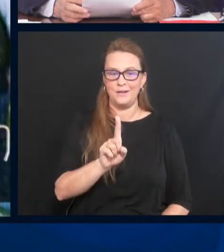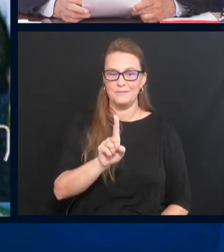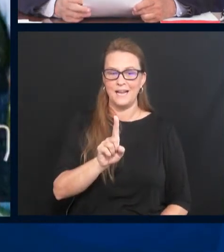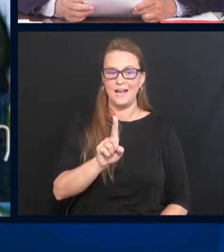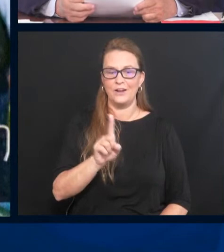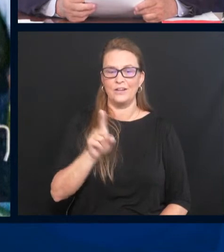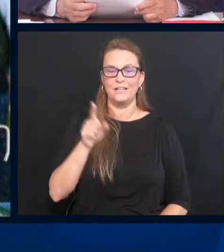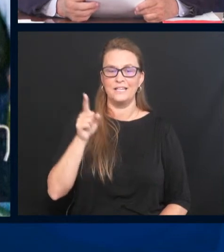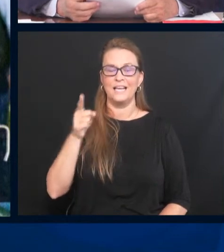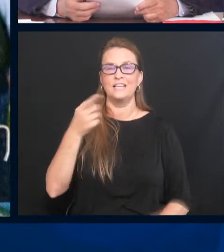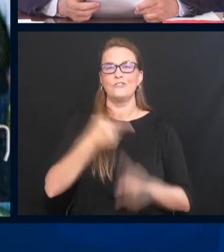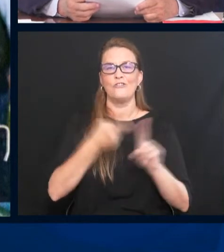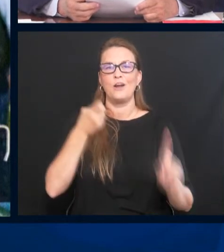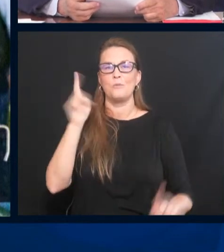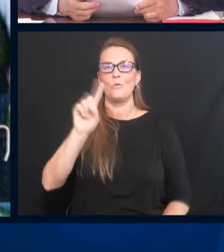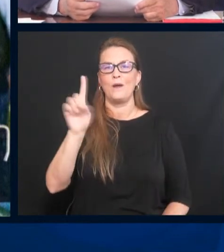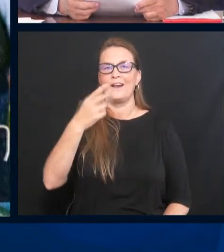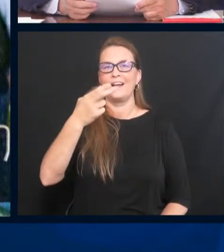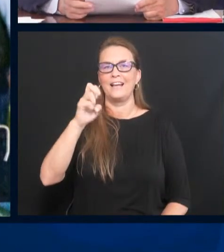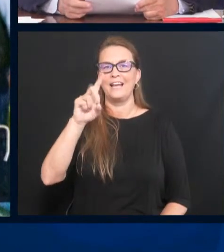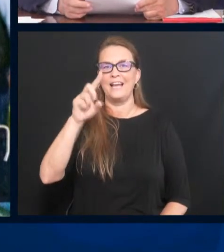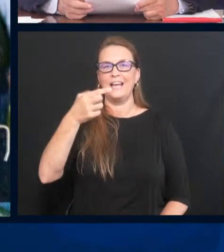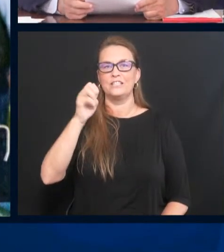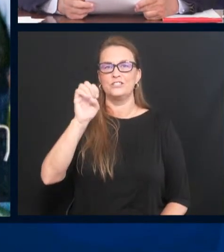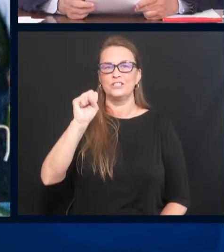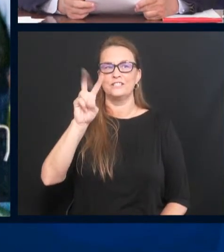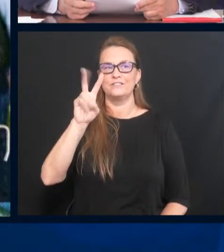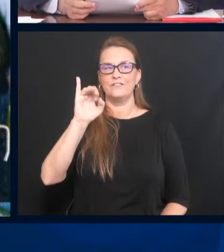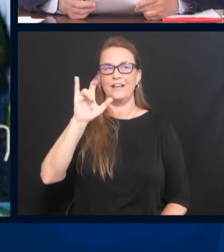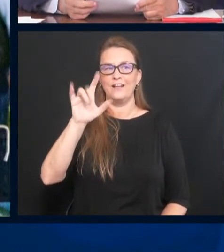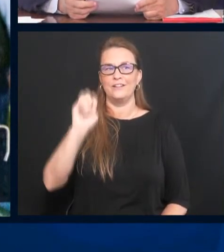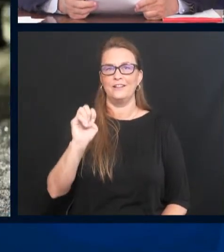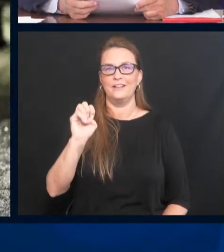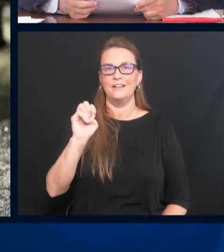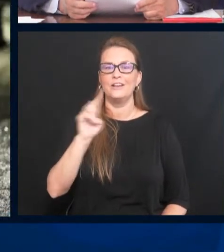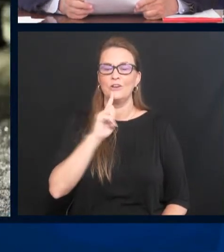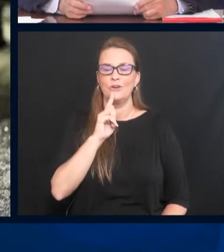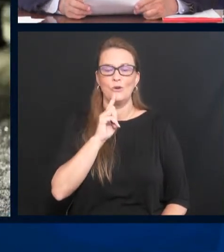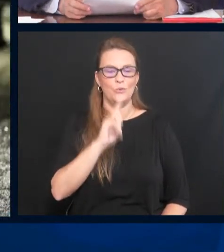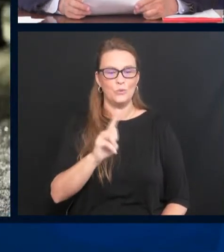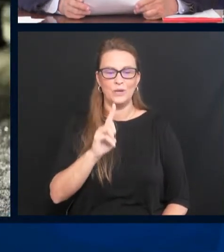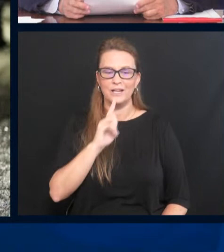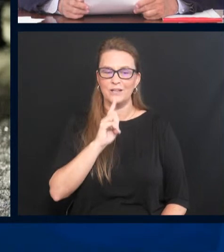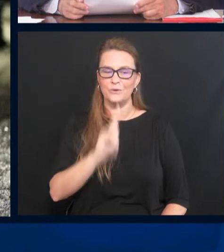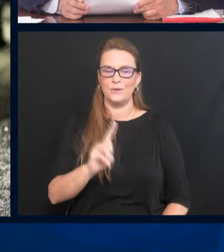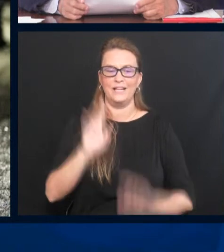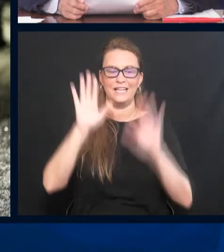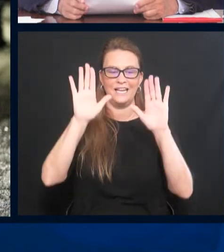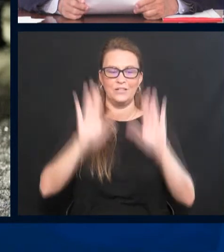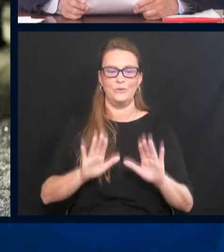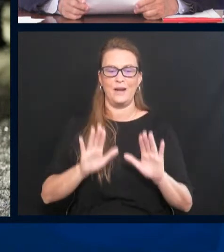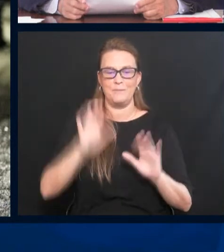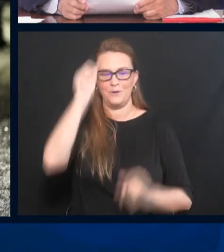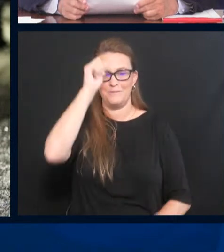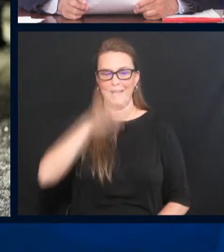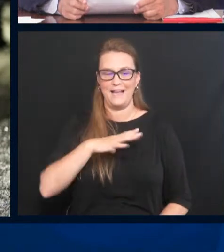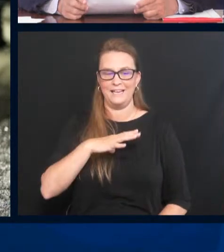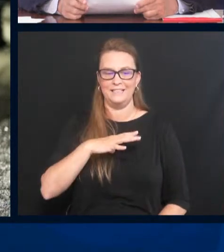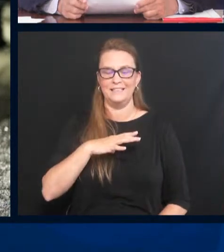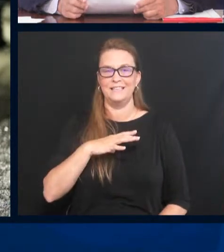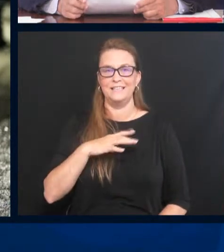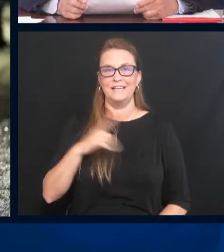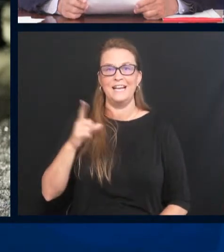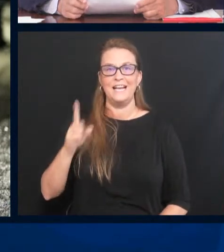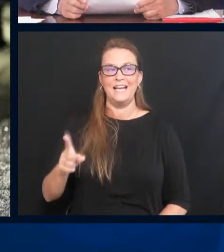from Hedgesville, and really and truly, what an incredible, incredible man and everything. He is